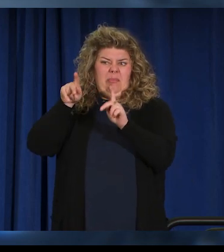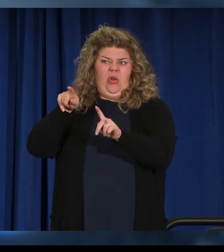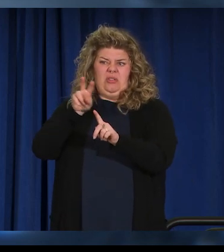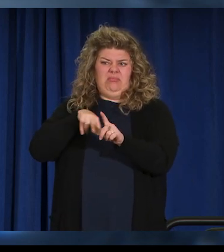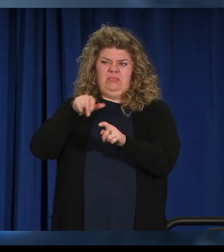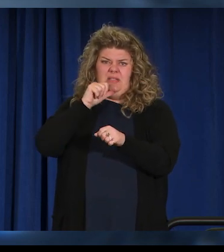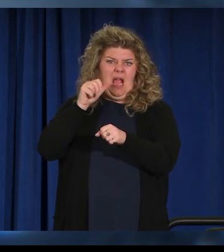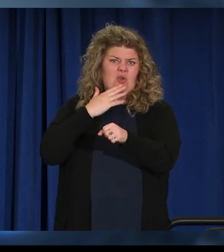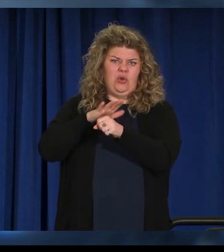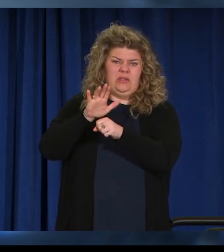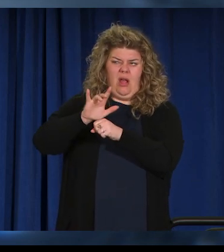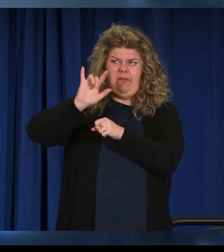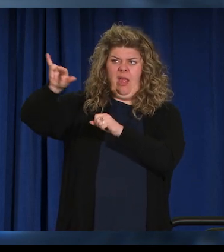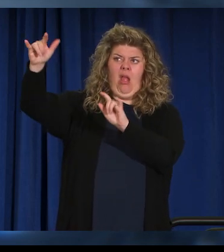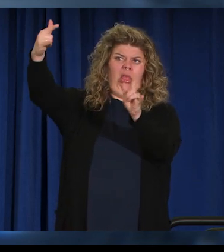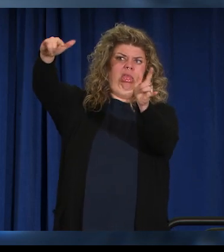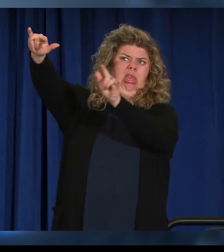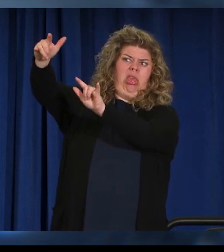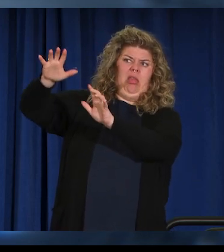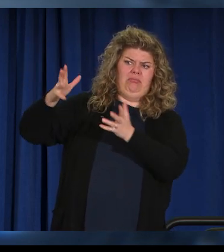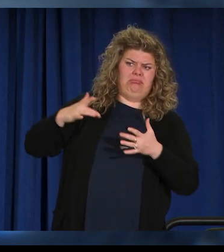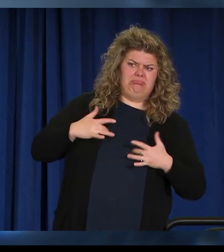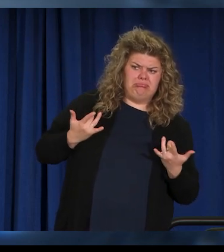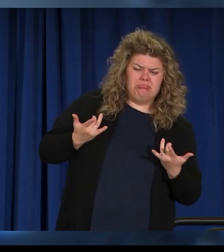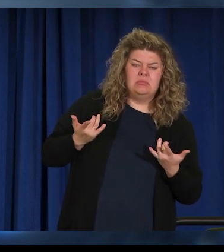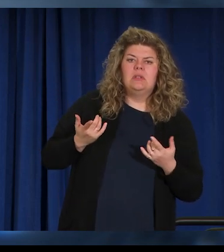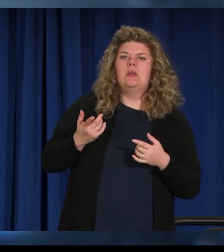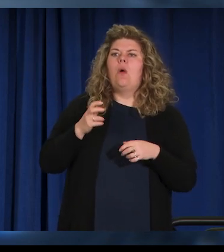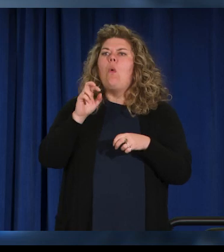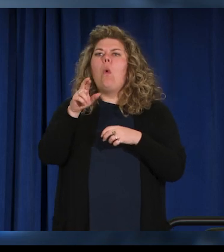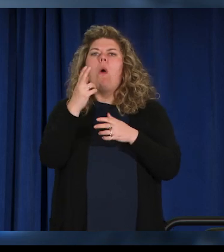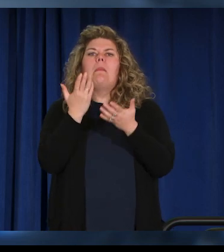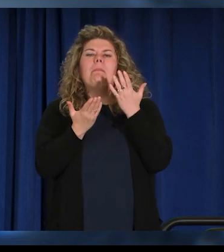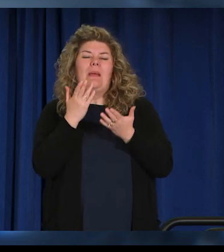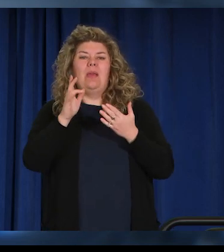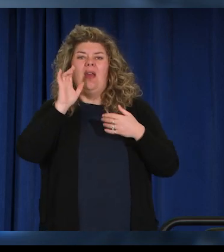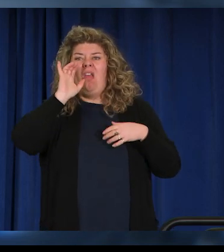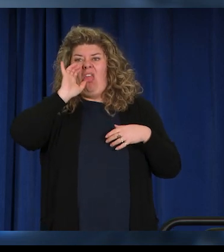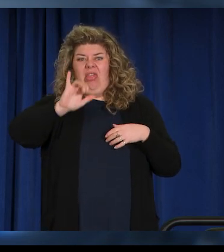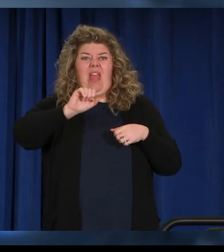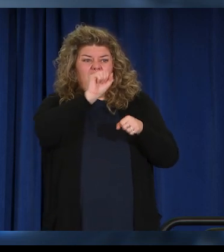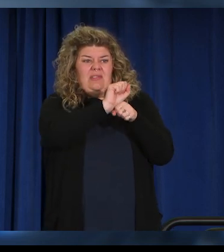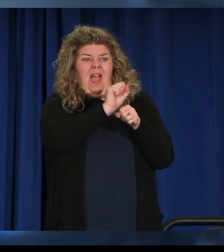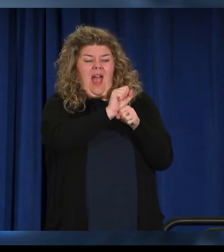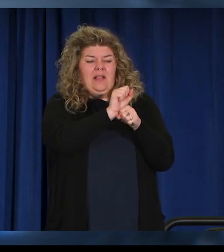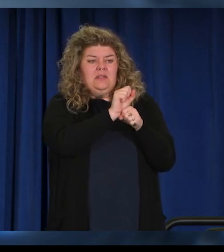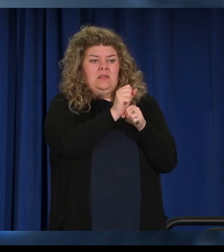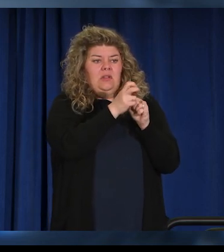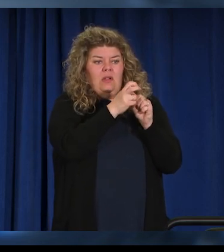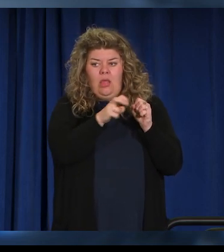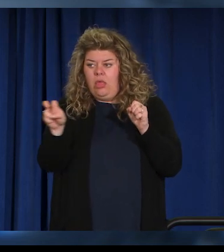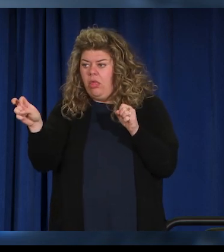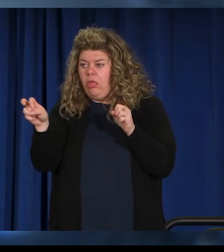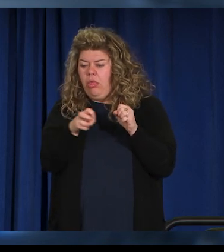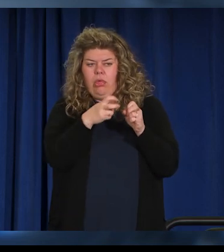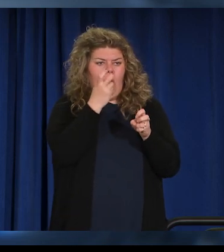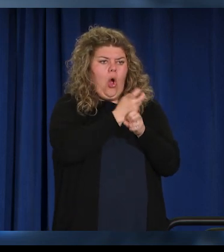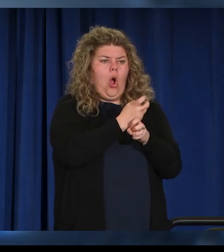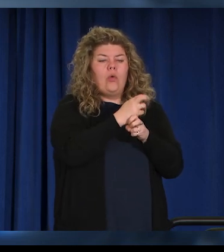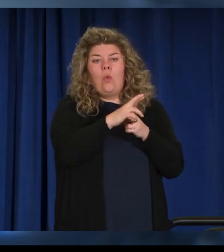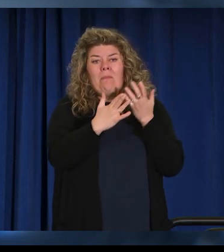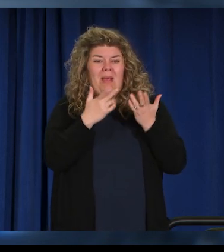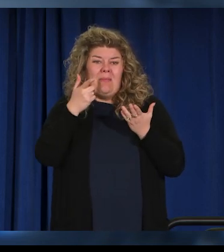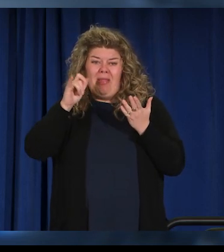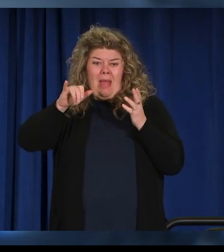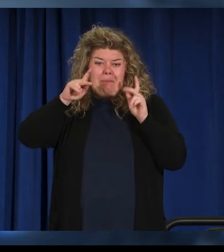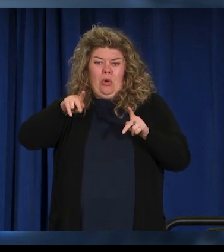to shift attention effectively from one task to another. This can look like disorganization or lack of focus. Alternatively,